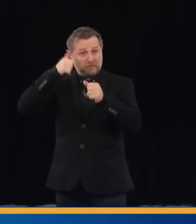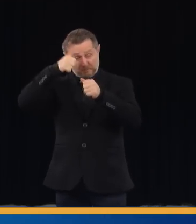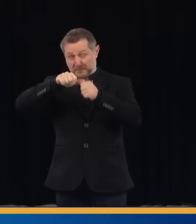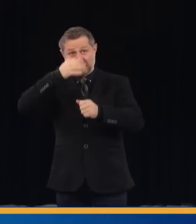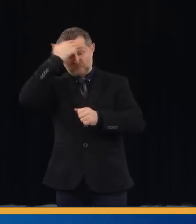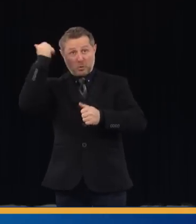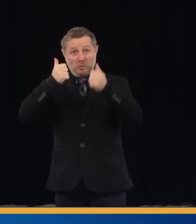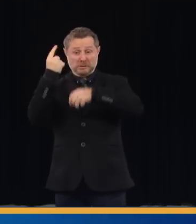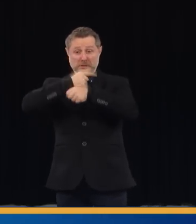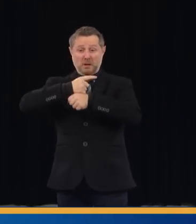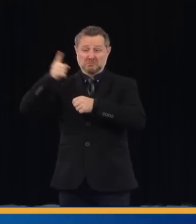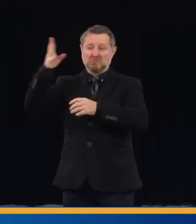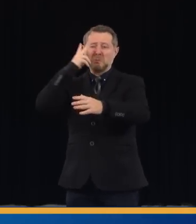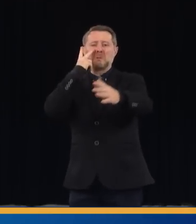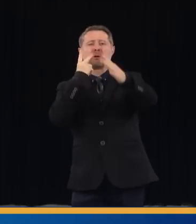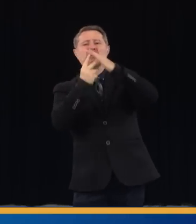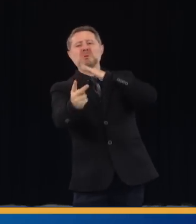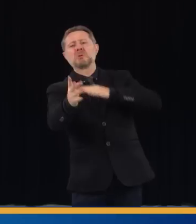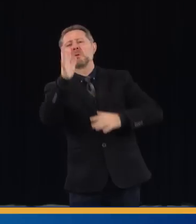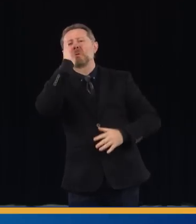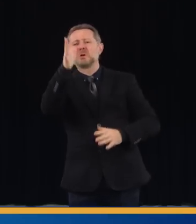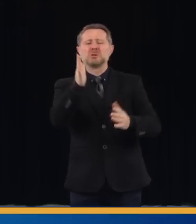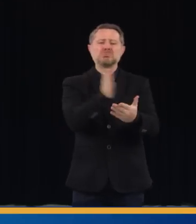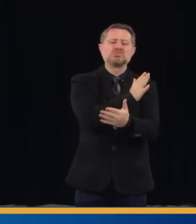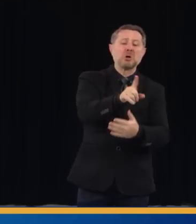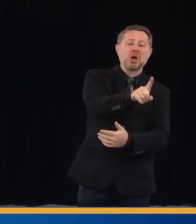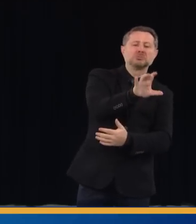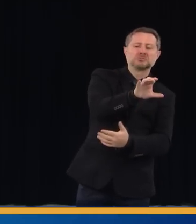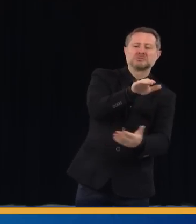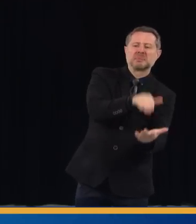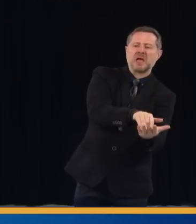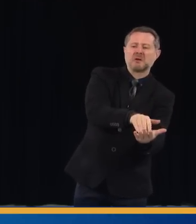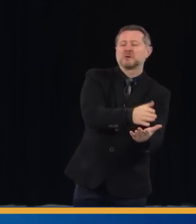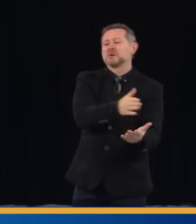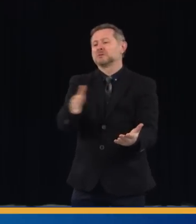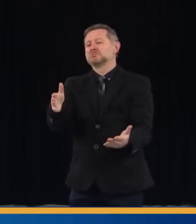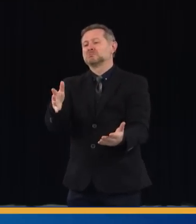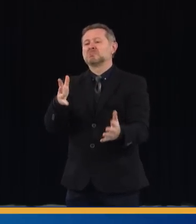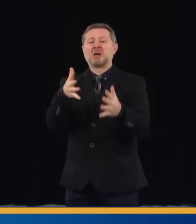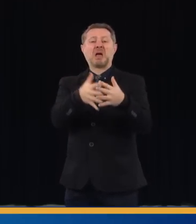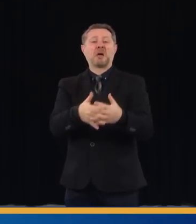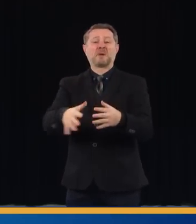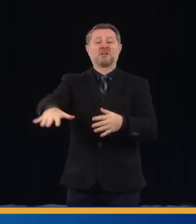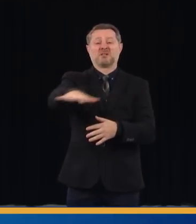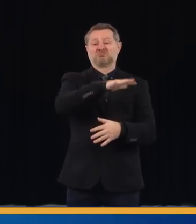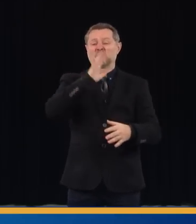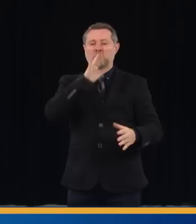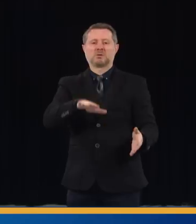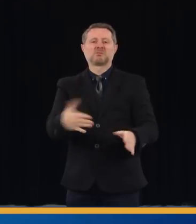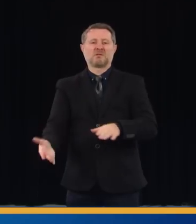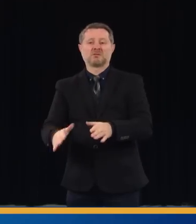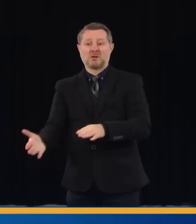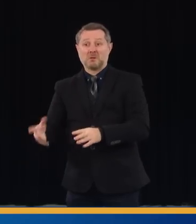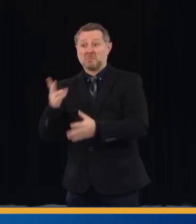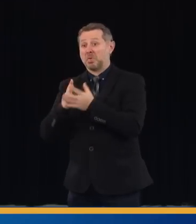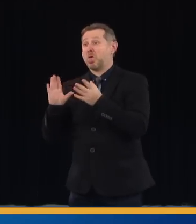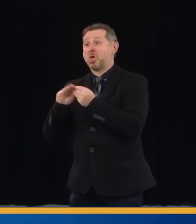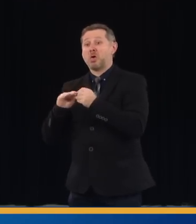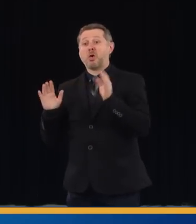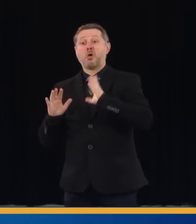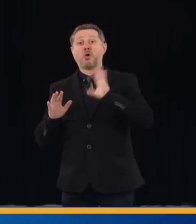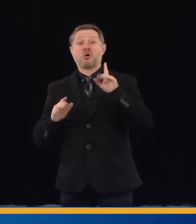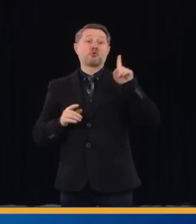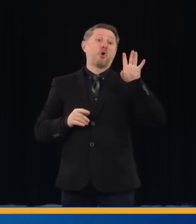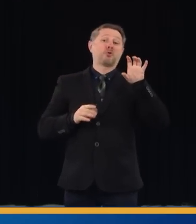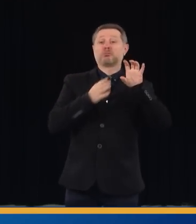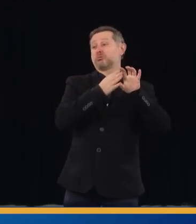estimated 100,000 Americans may pass away. Some people have said 100 to